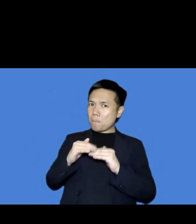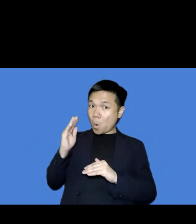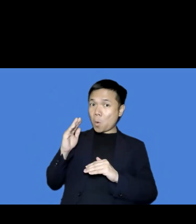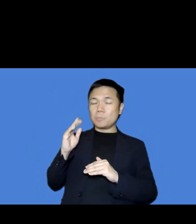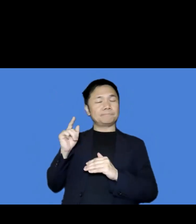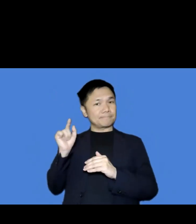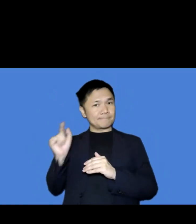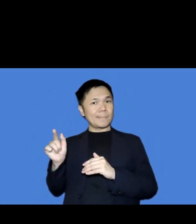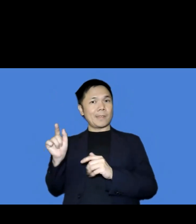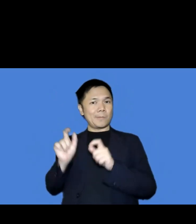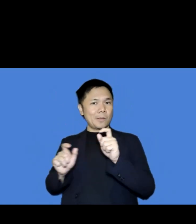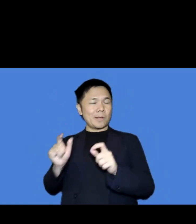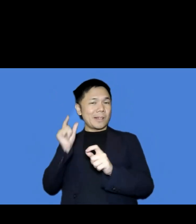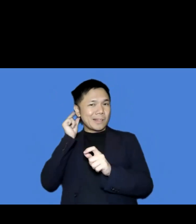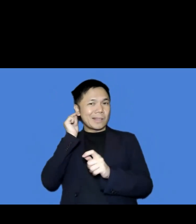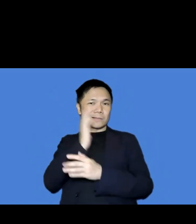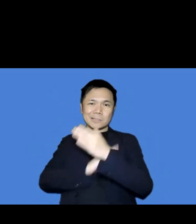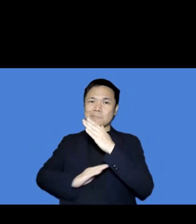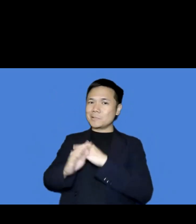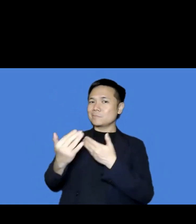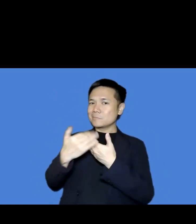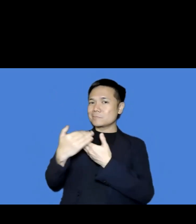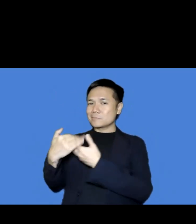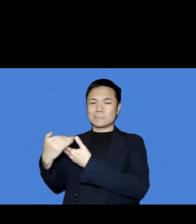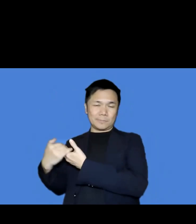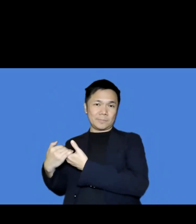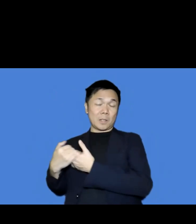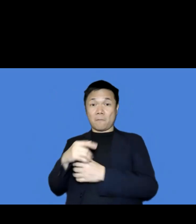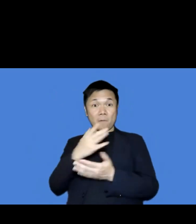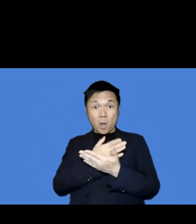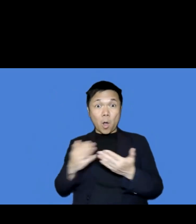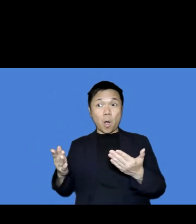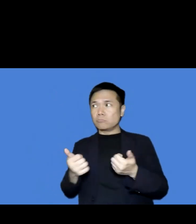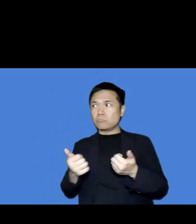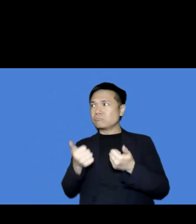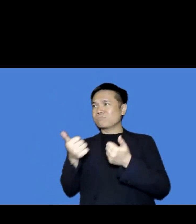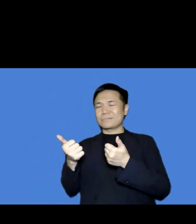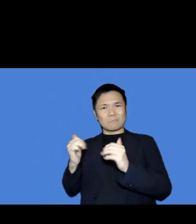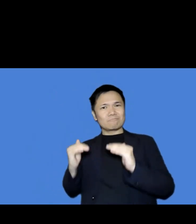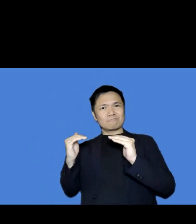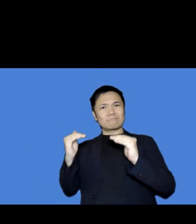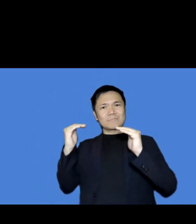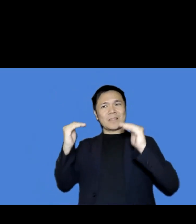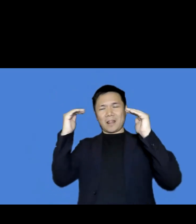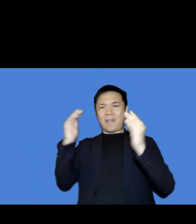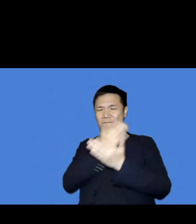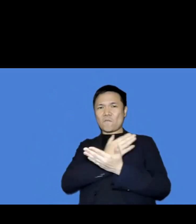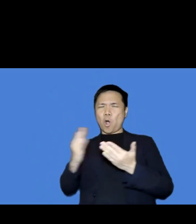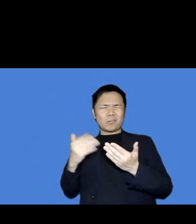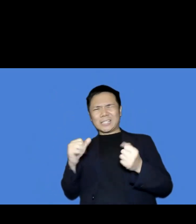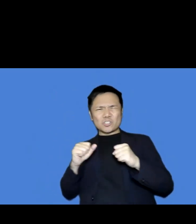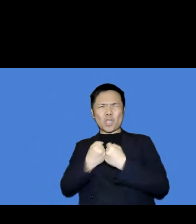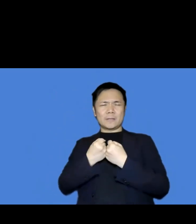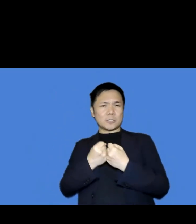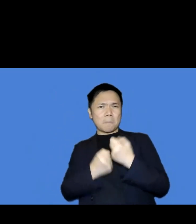women with disabilities leaders so that we could bring the ground realities of our own issues and challenges, and